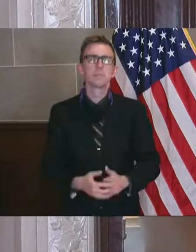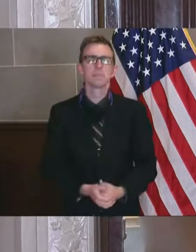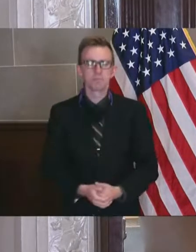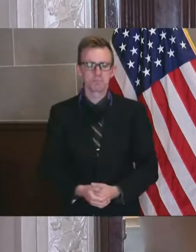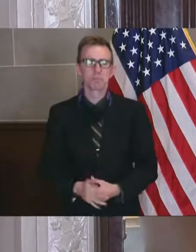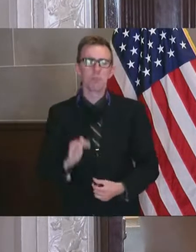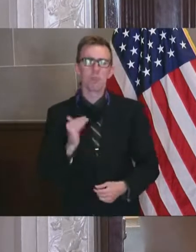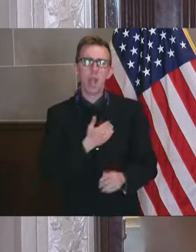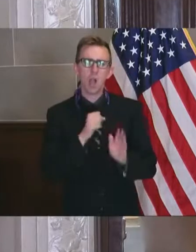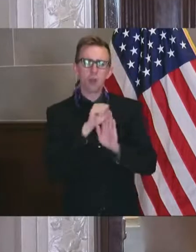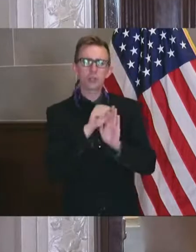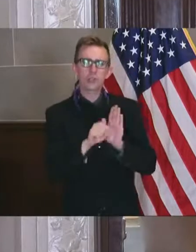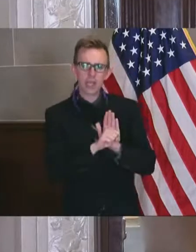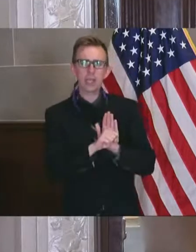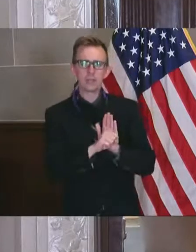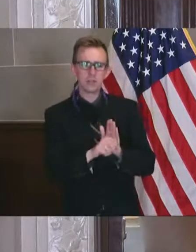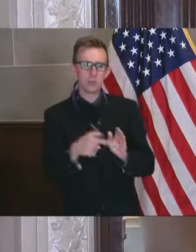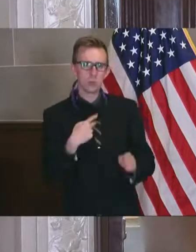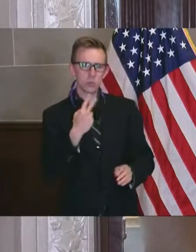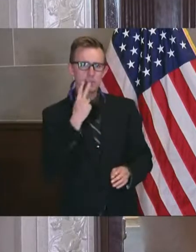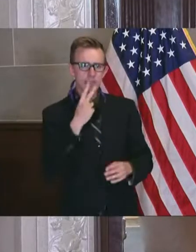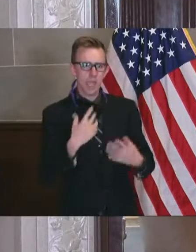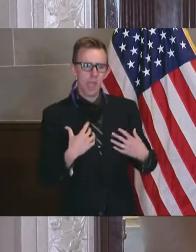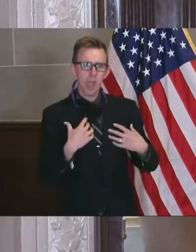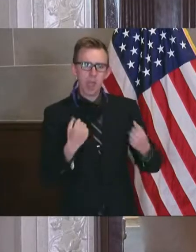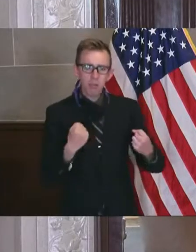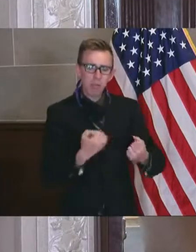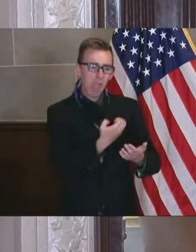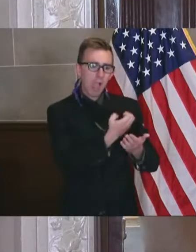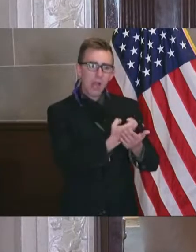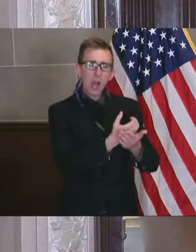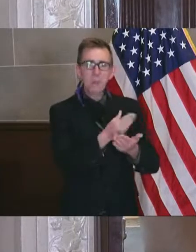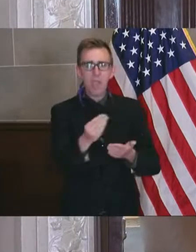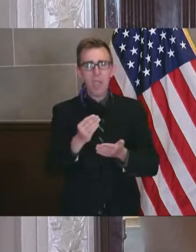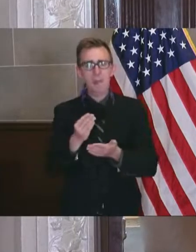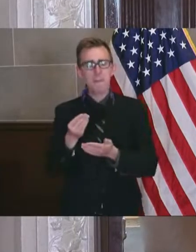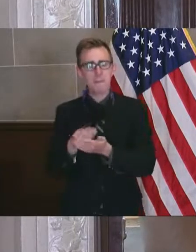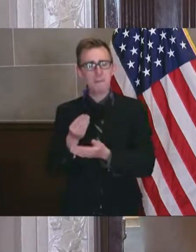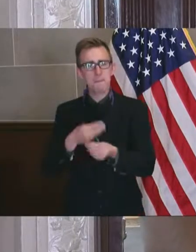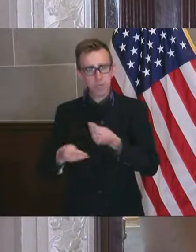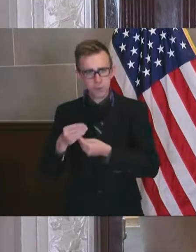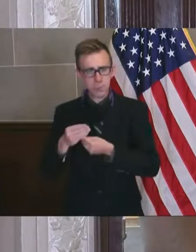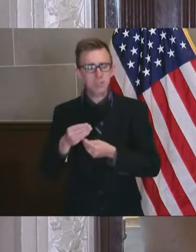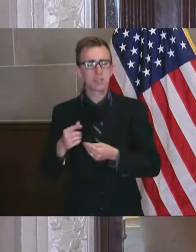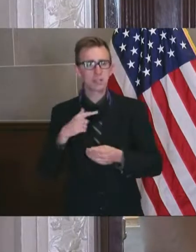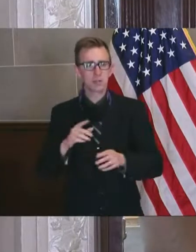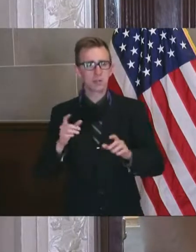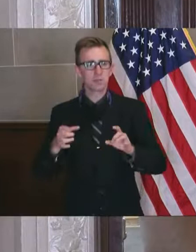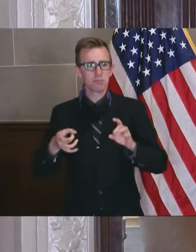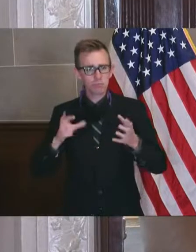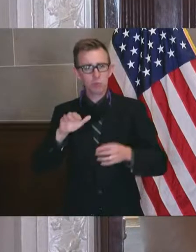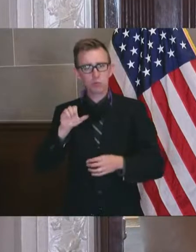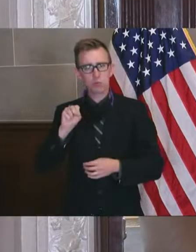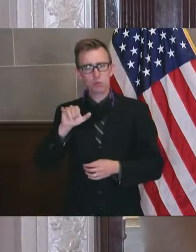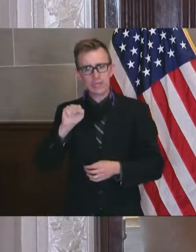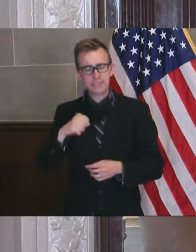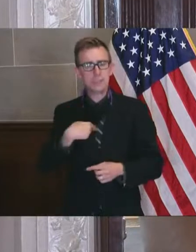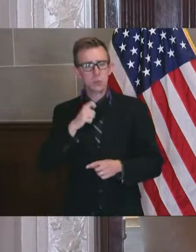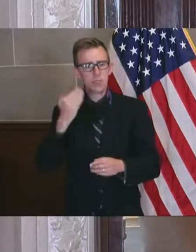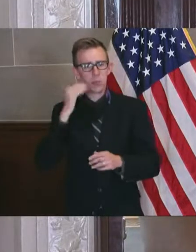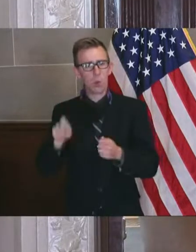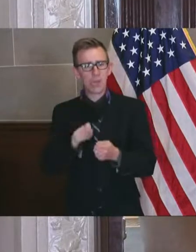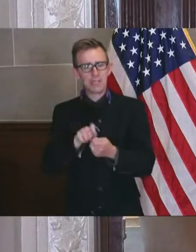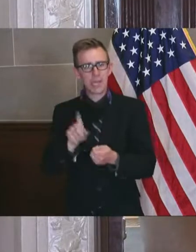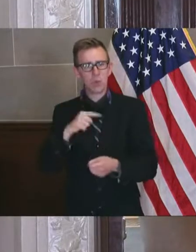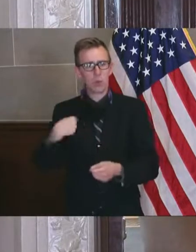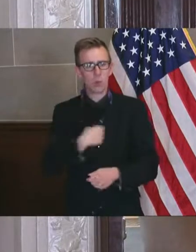state is undergoing a major health, economic, and budget crisis, we need to know exactly where we stand when it